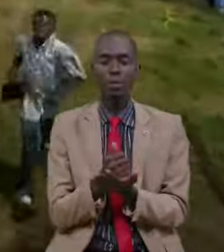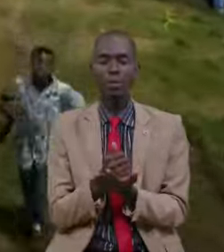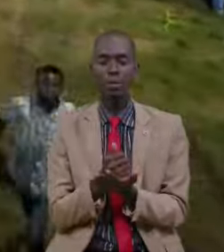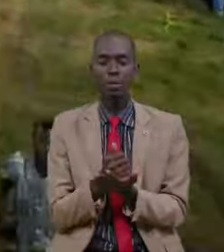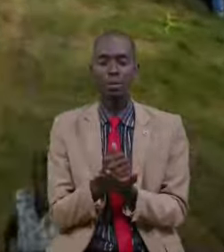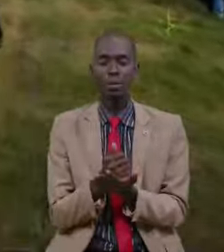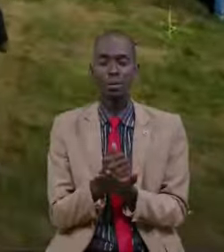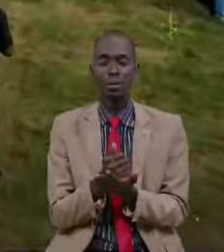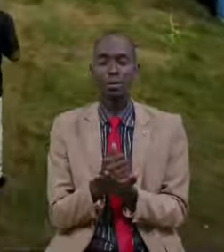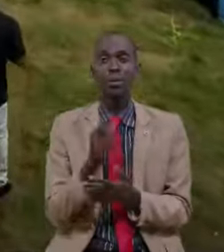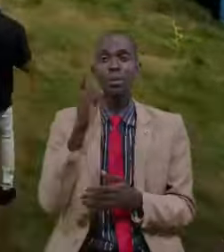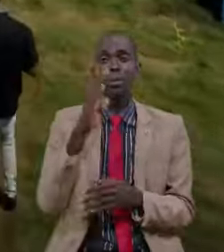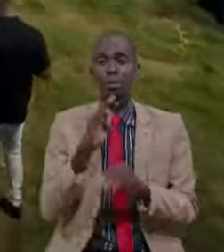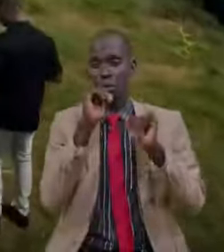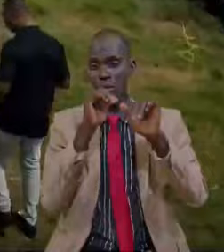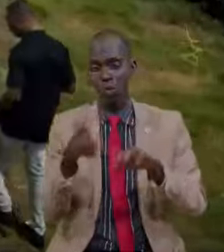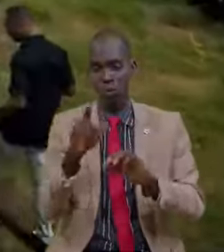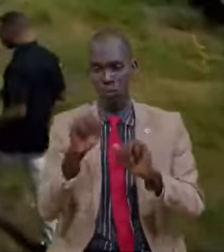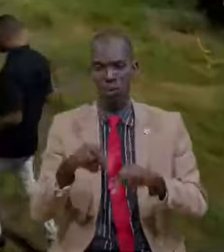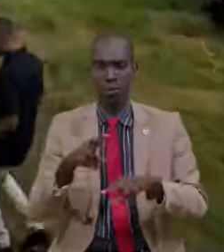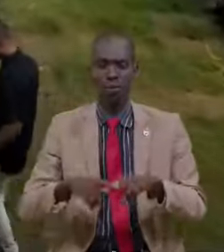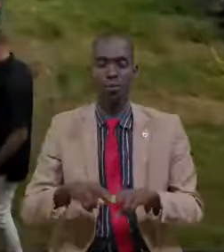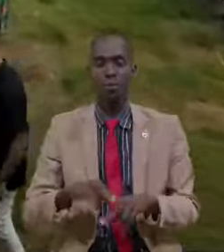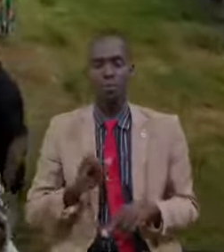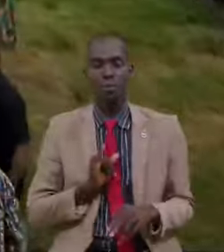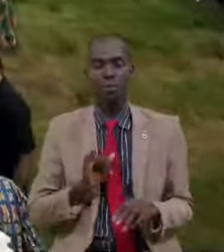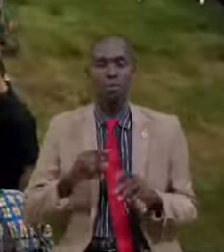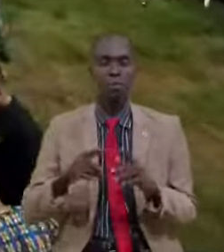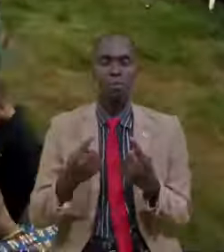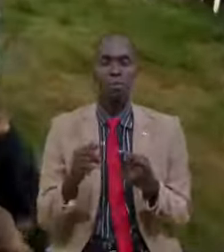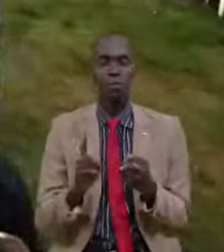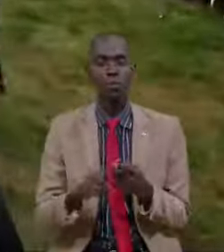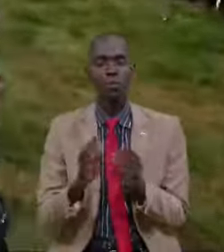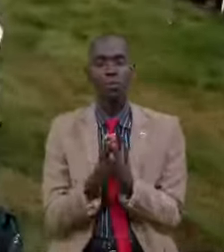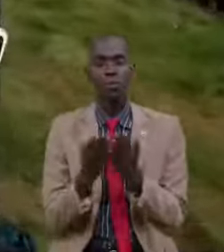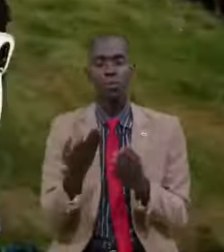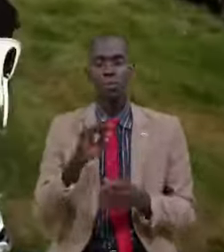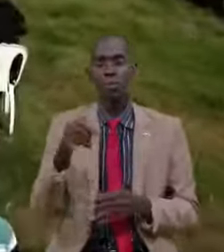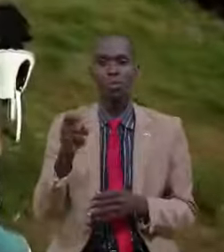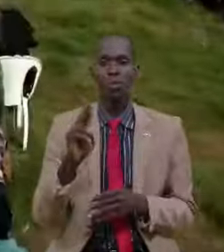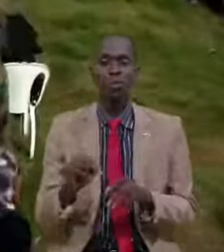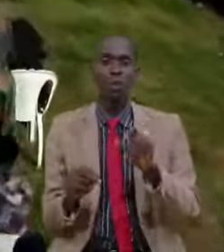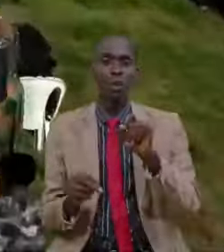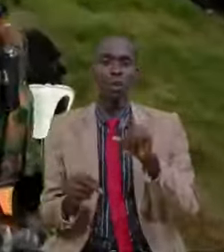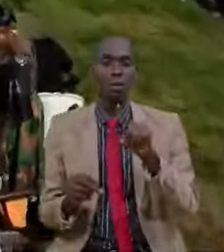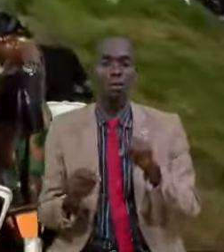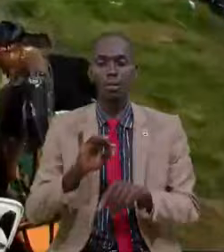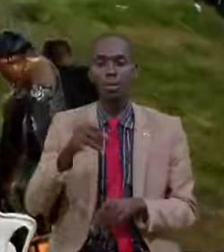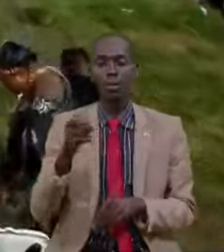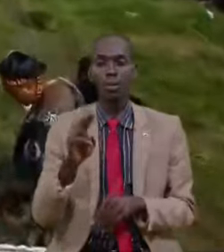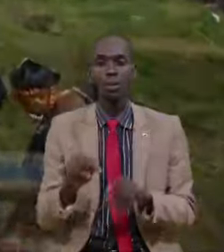God bless you. You can sit down. I'm coming to John chapter 11. And we're reading from